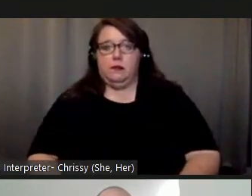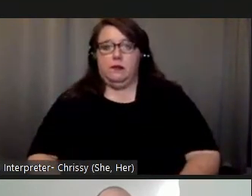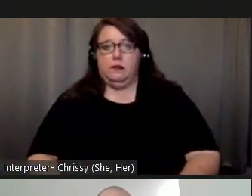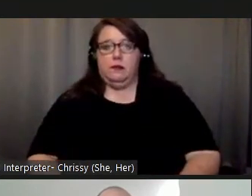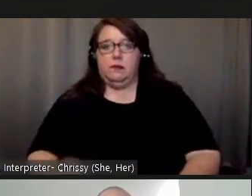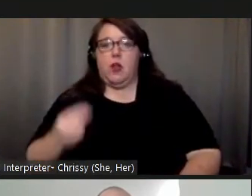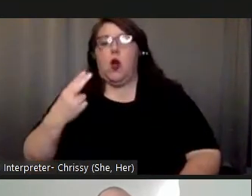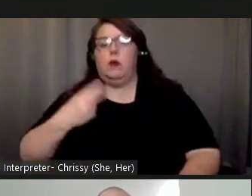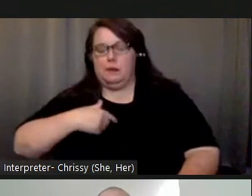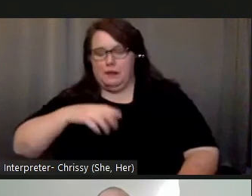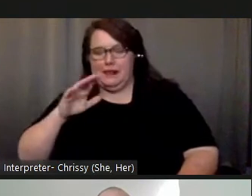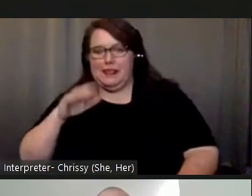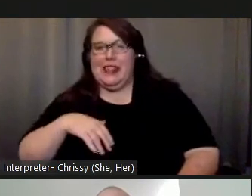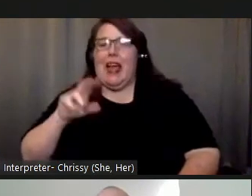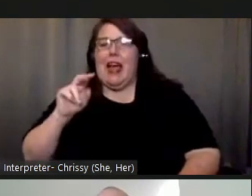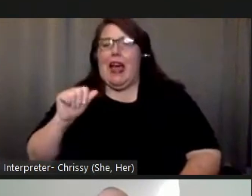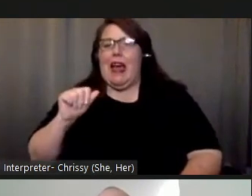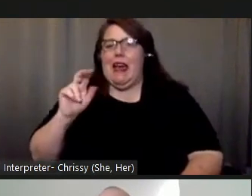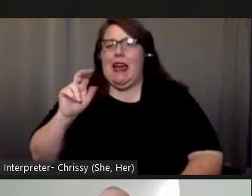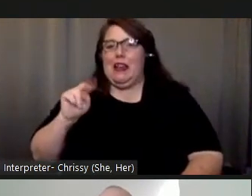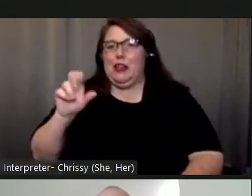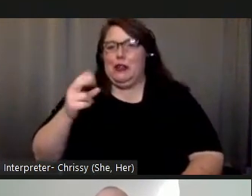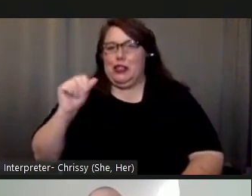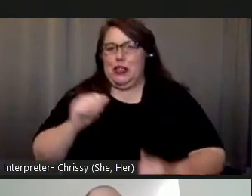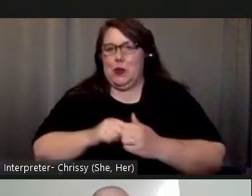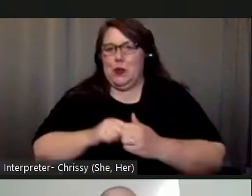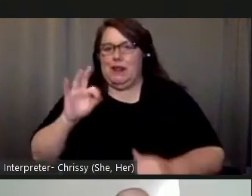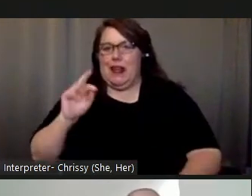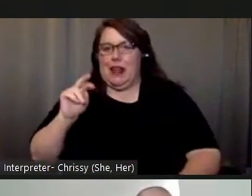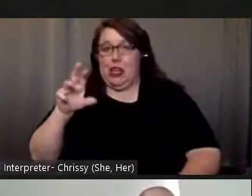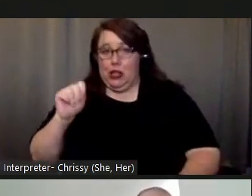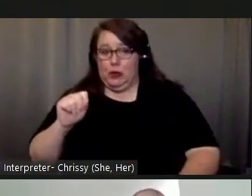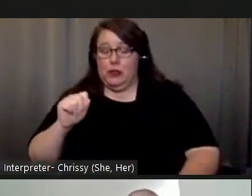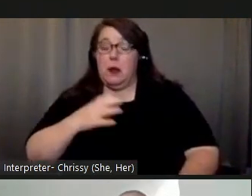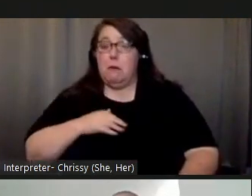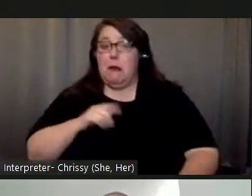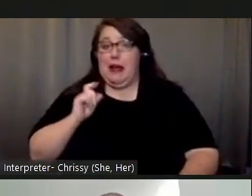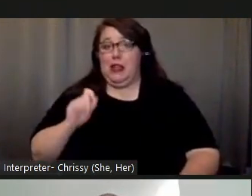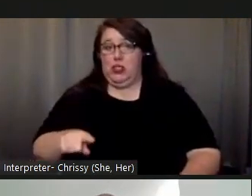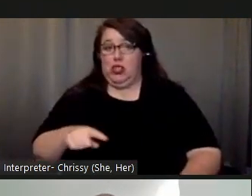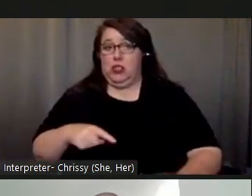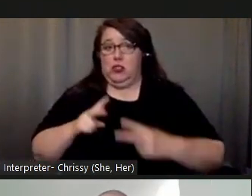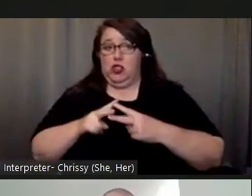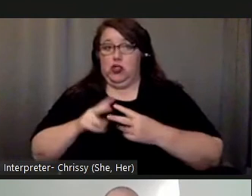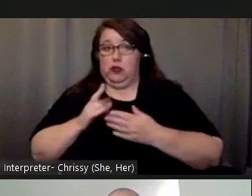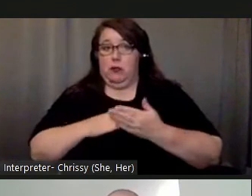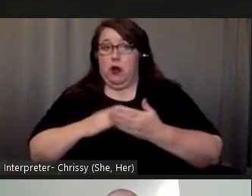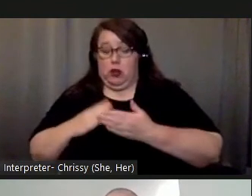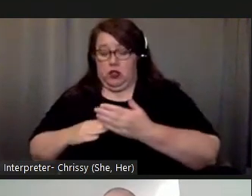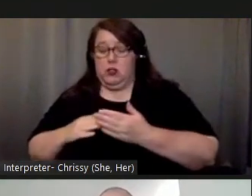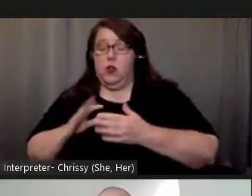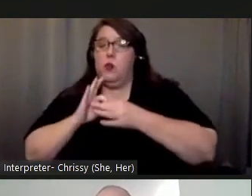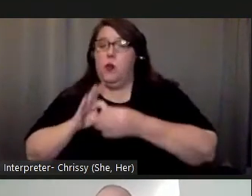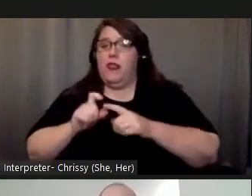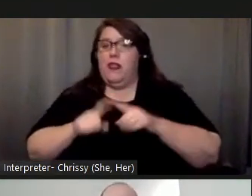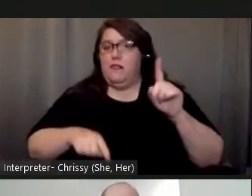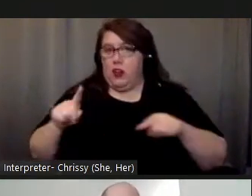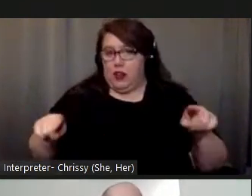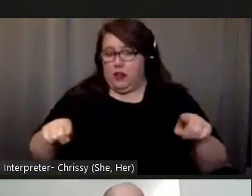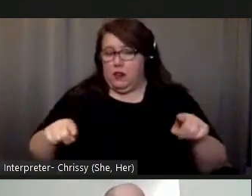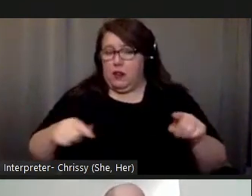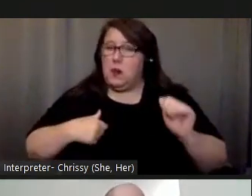Oh, this is Anusha with 9 News. I had a 2-part question regarding the variants. Just to make sure that I understood correctly,